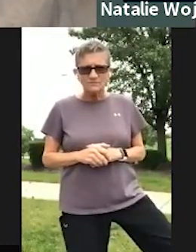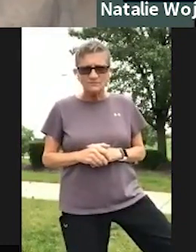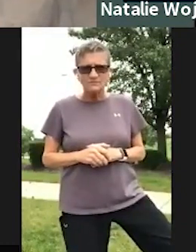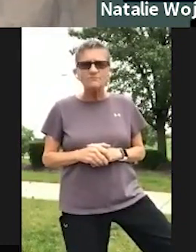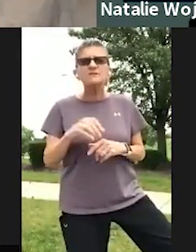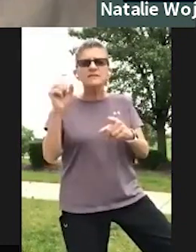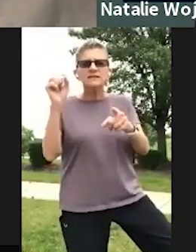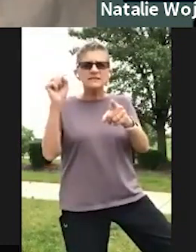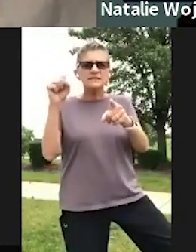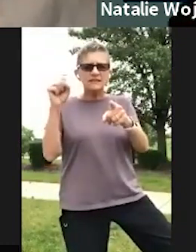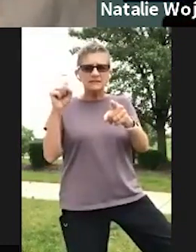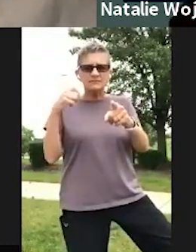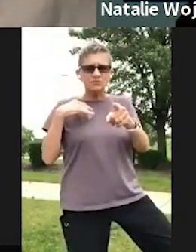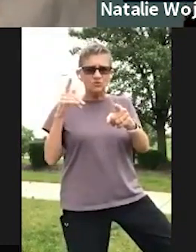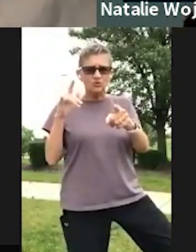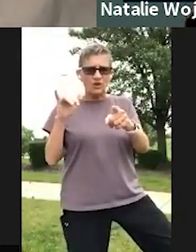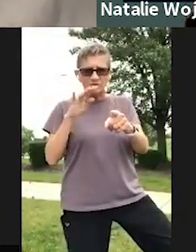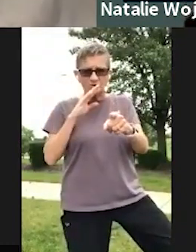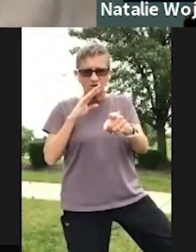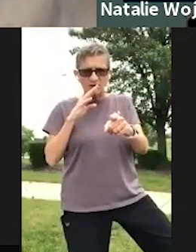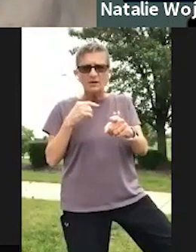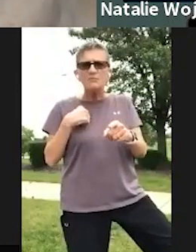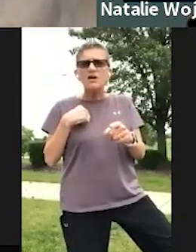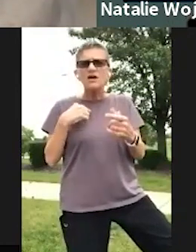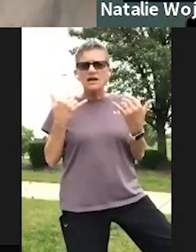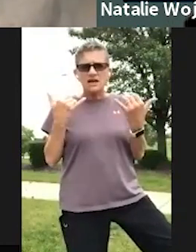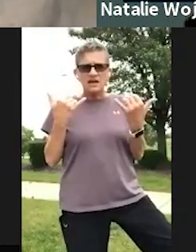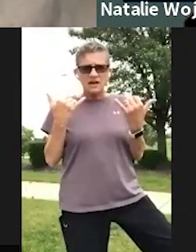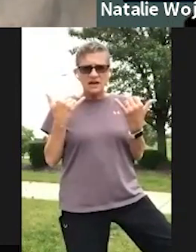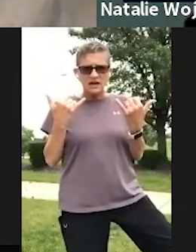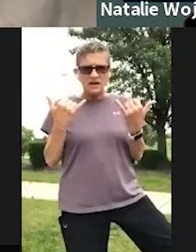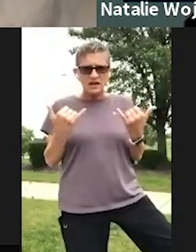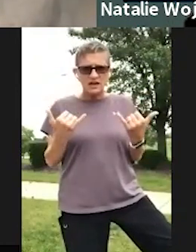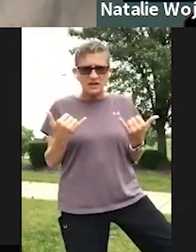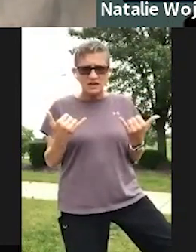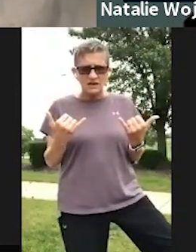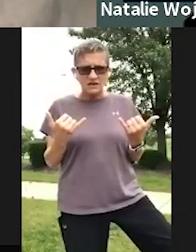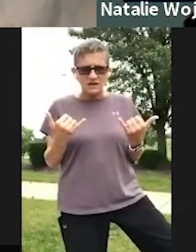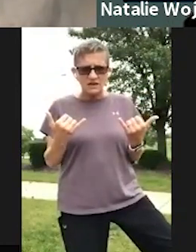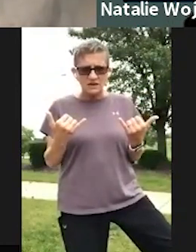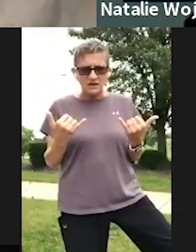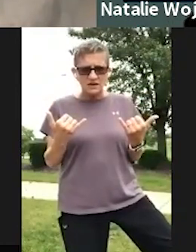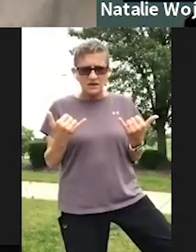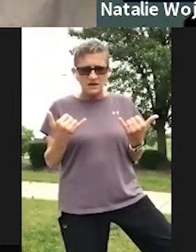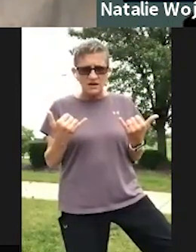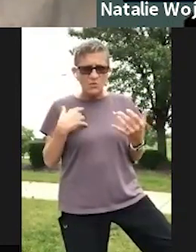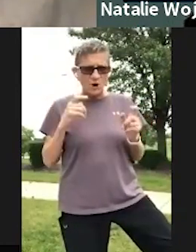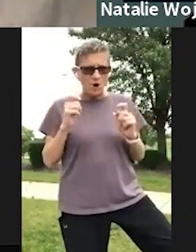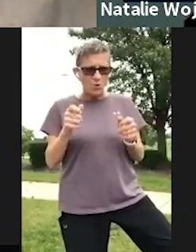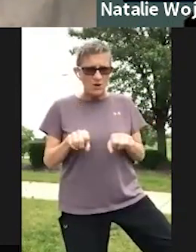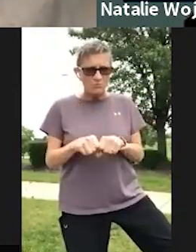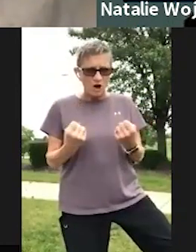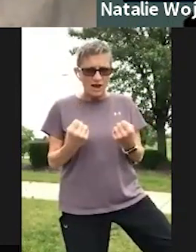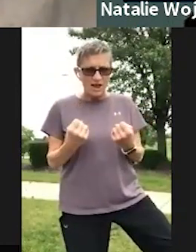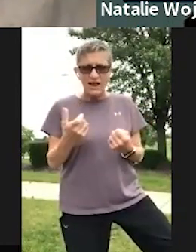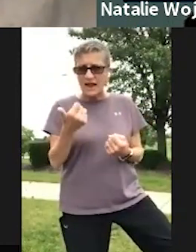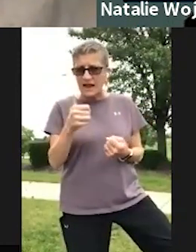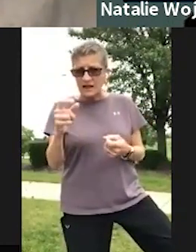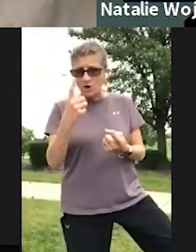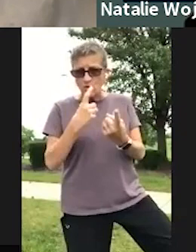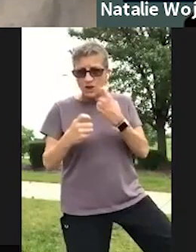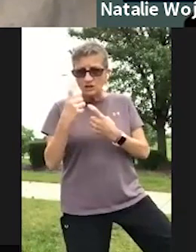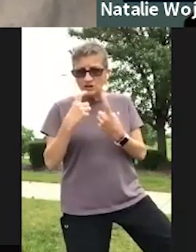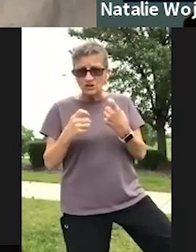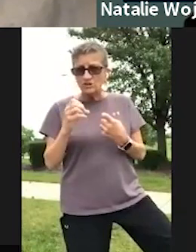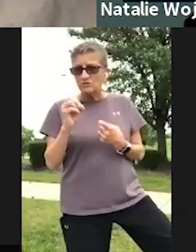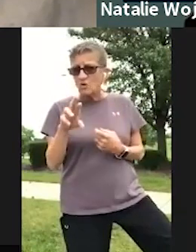Yes, so now we'll take a quick break, and if anyone has any questions or just wants